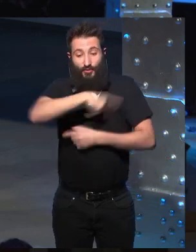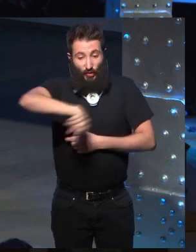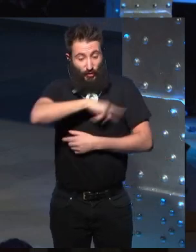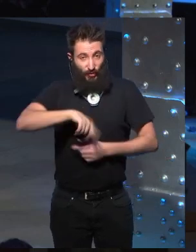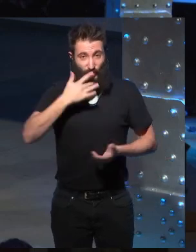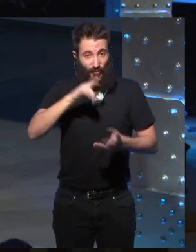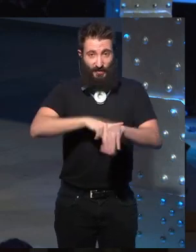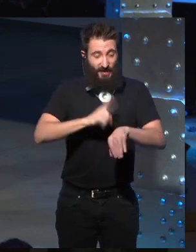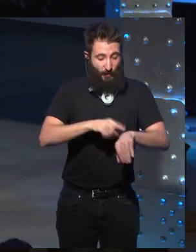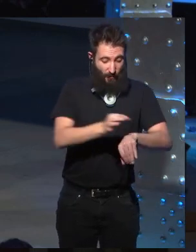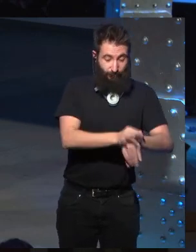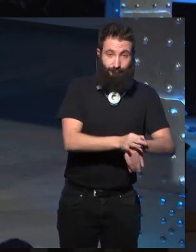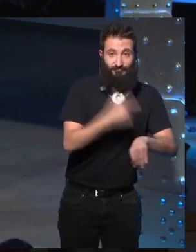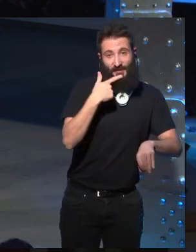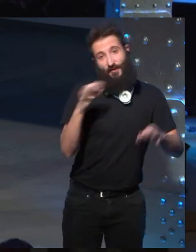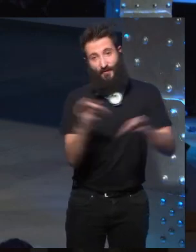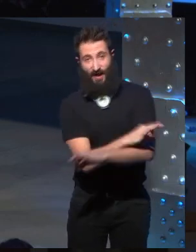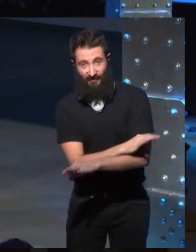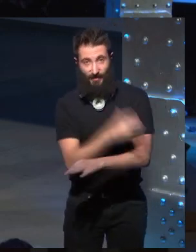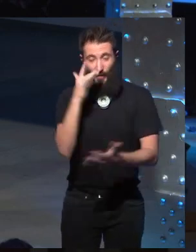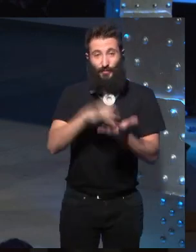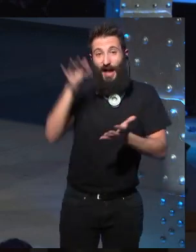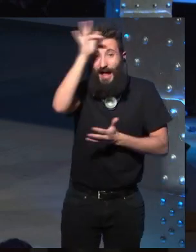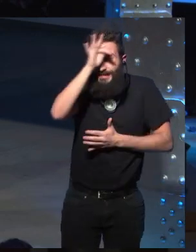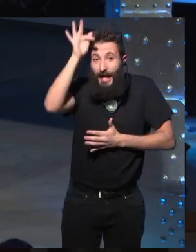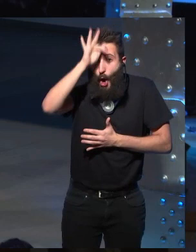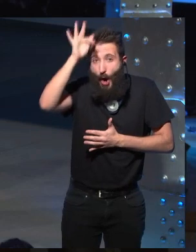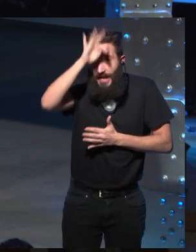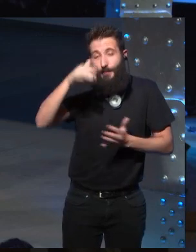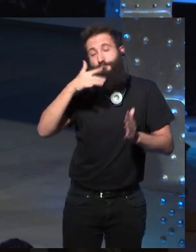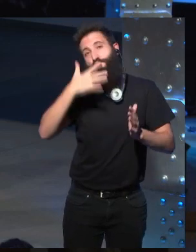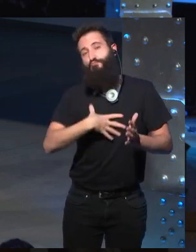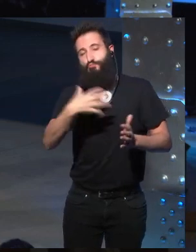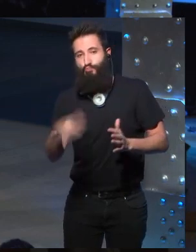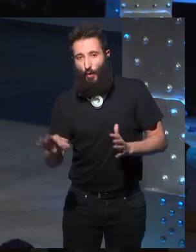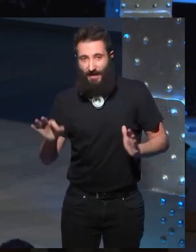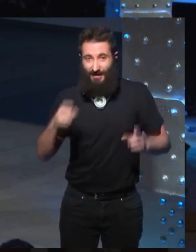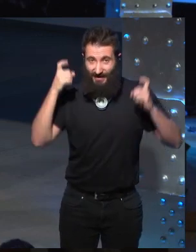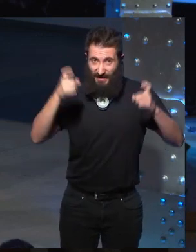way. So we know that theoretically it's possible, if you go fast enough, to